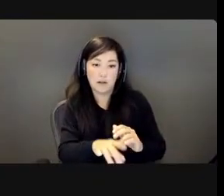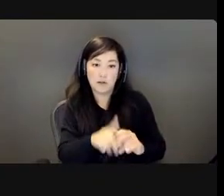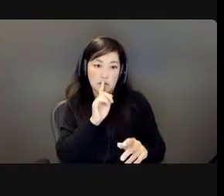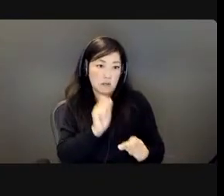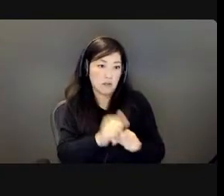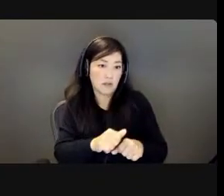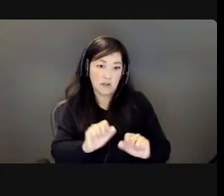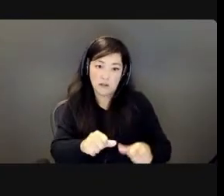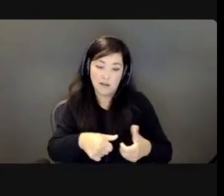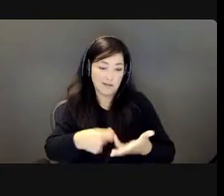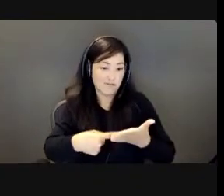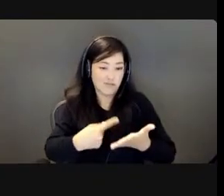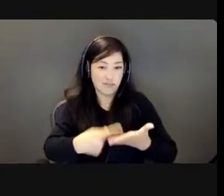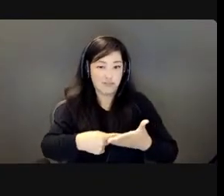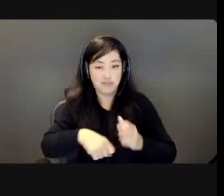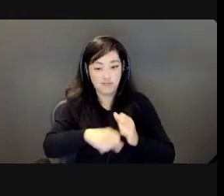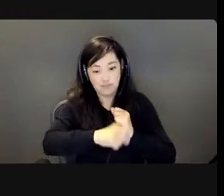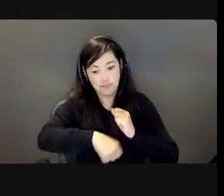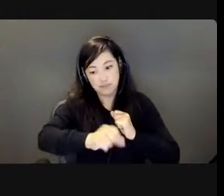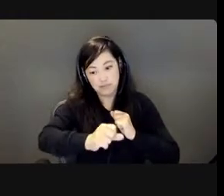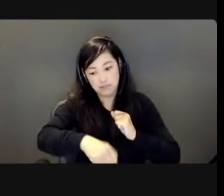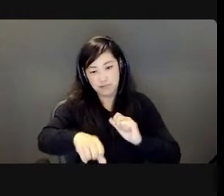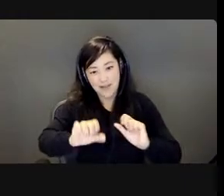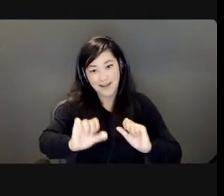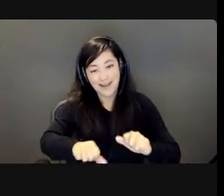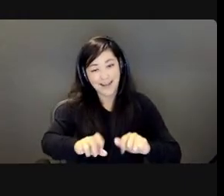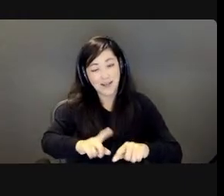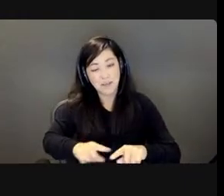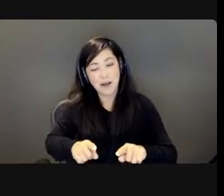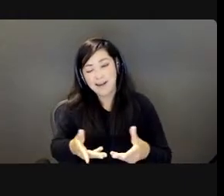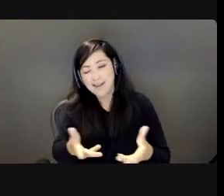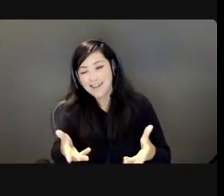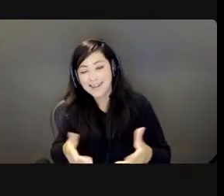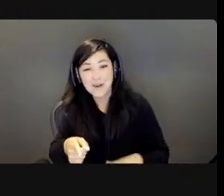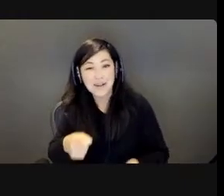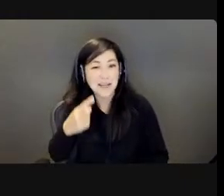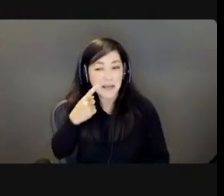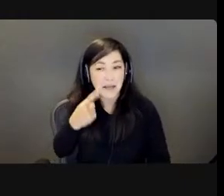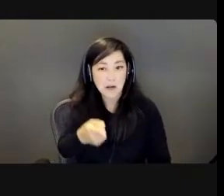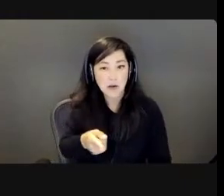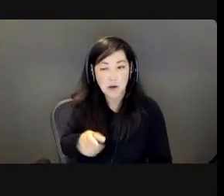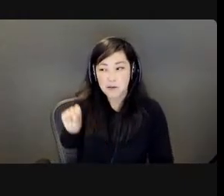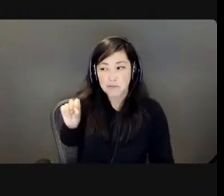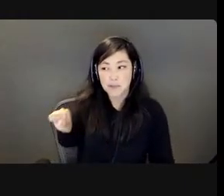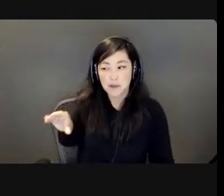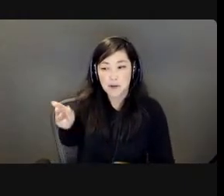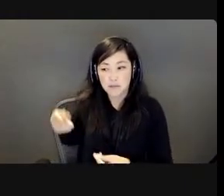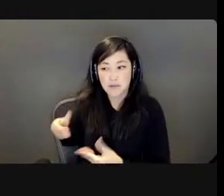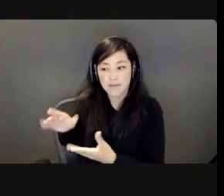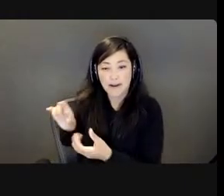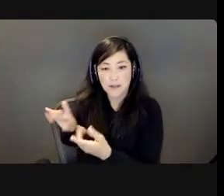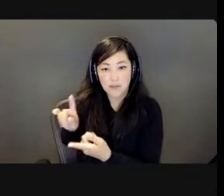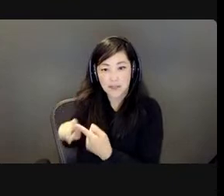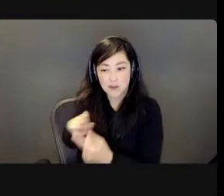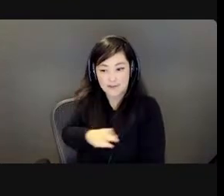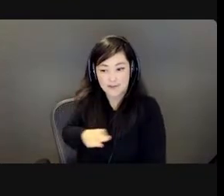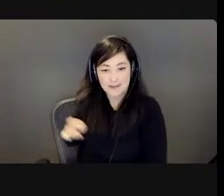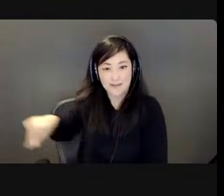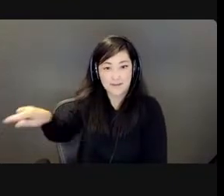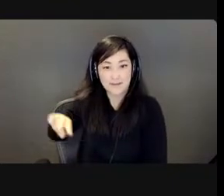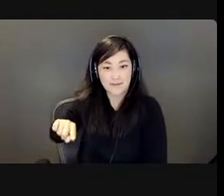about just this. So I'll give you that prompt to think on something that you would start with, or something you would want to highlight.